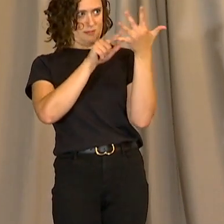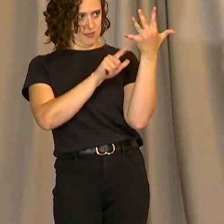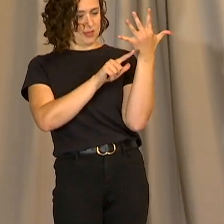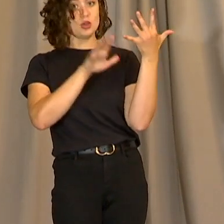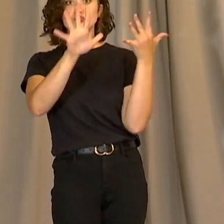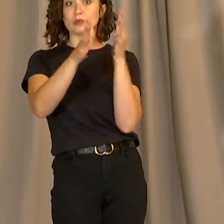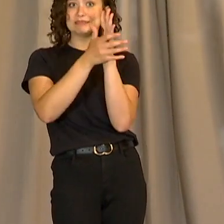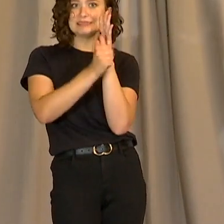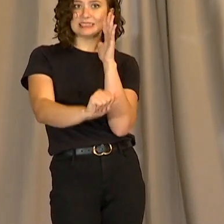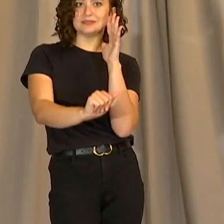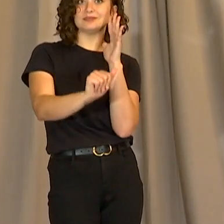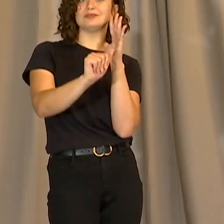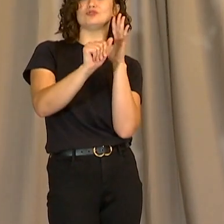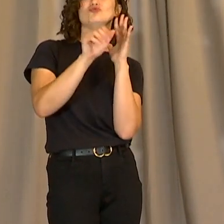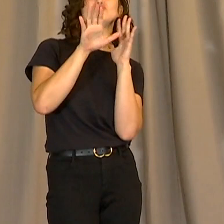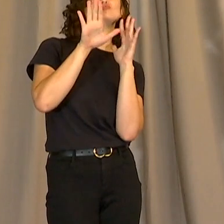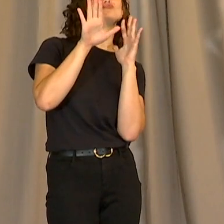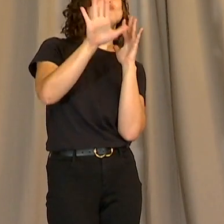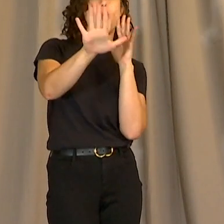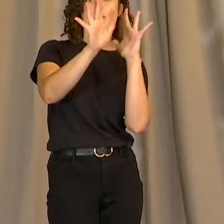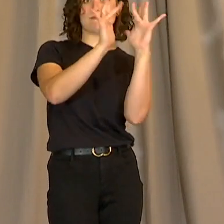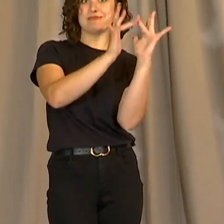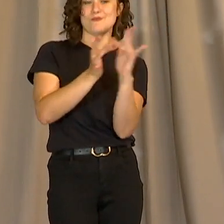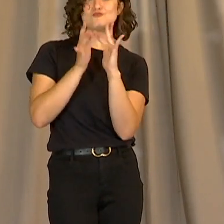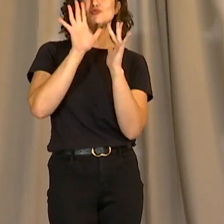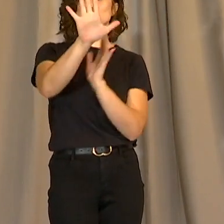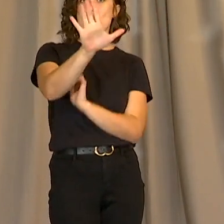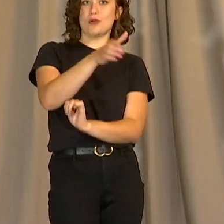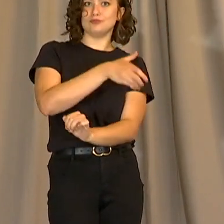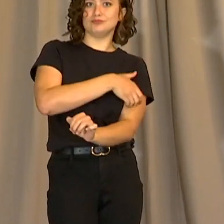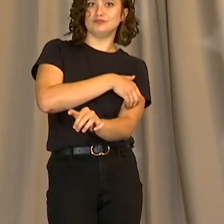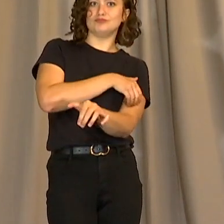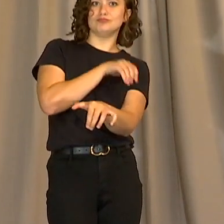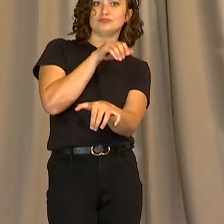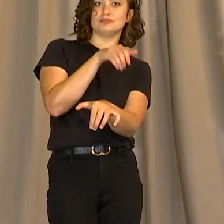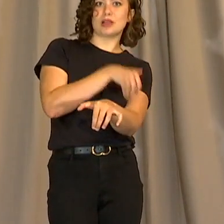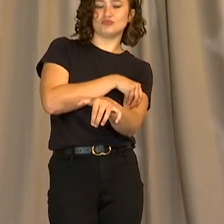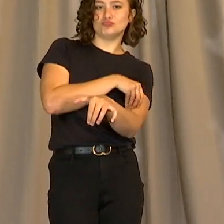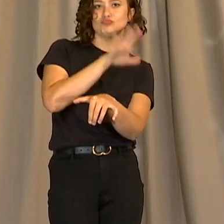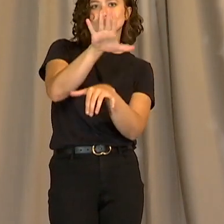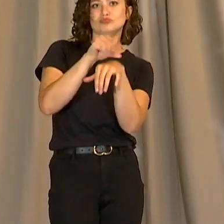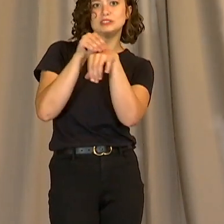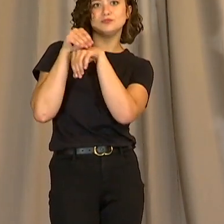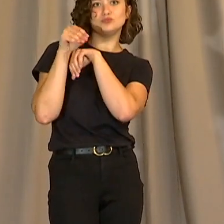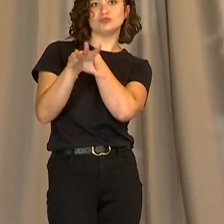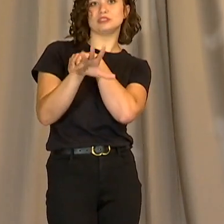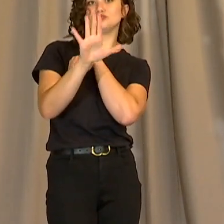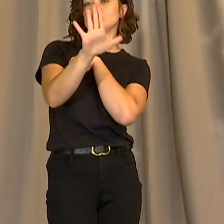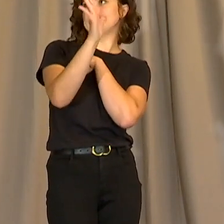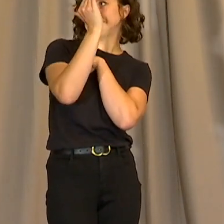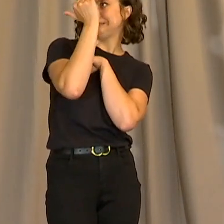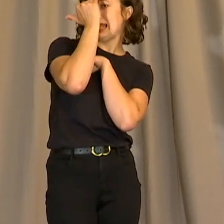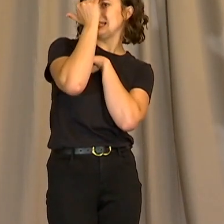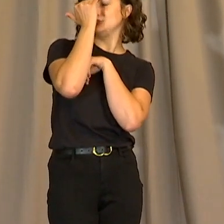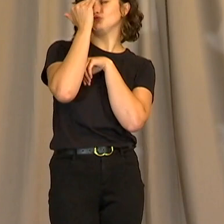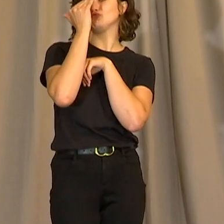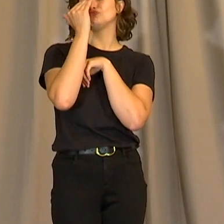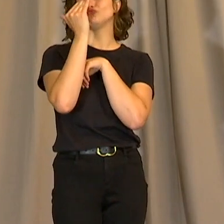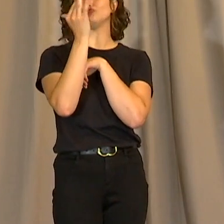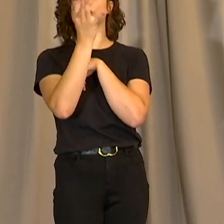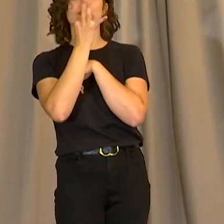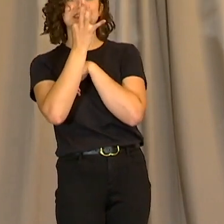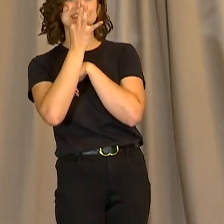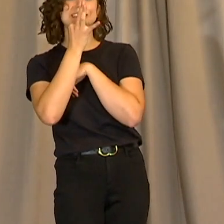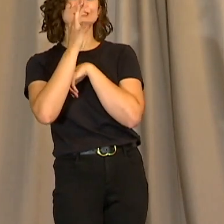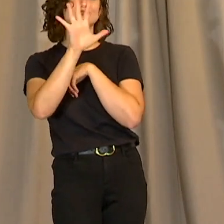your network, right? Your knowledge your expertise, your